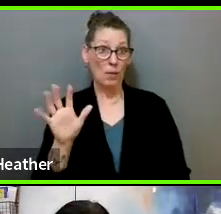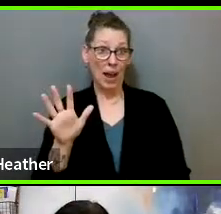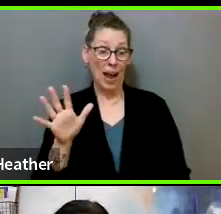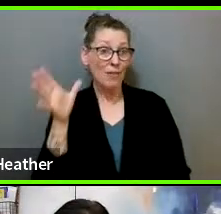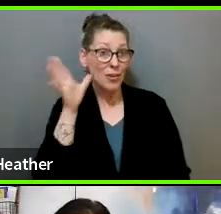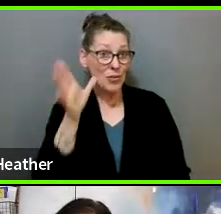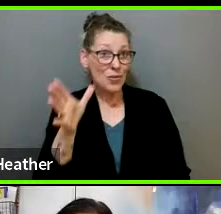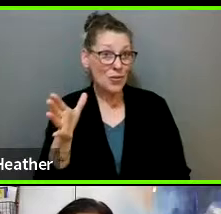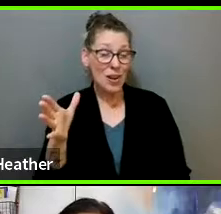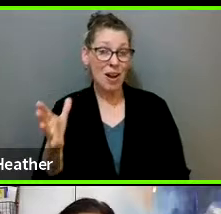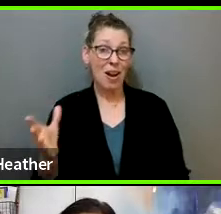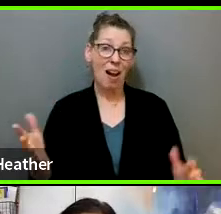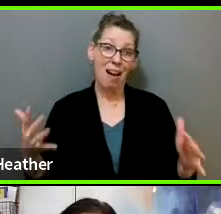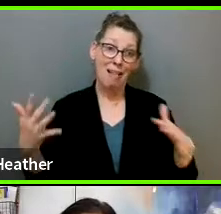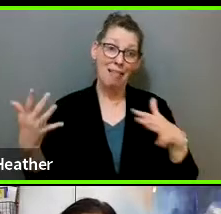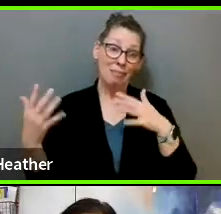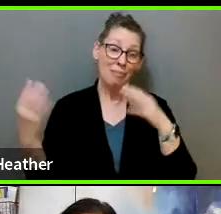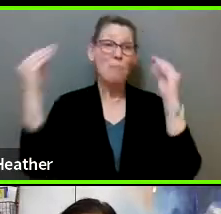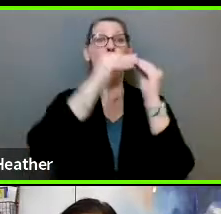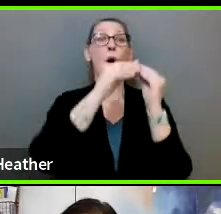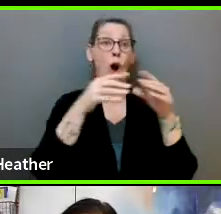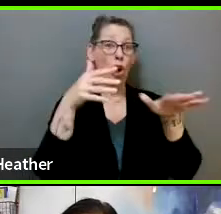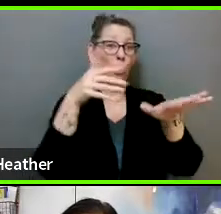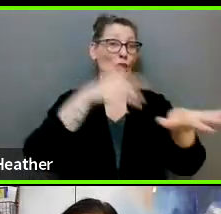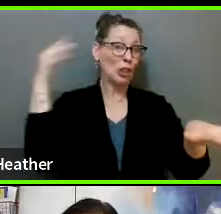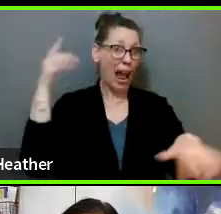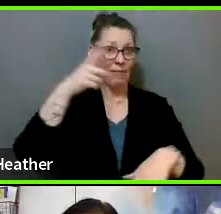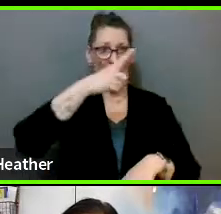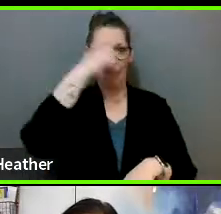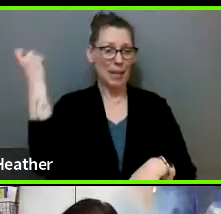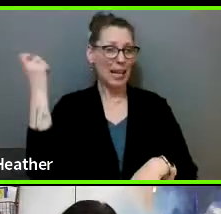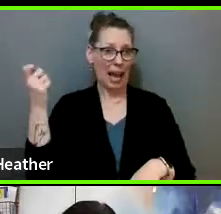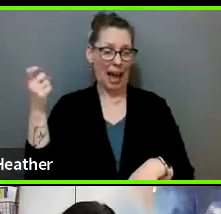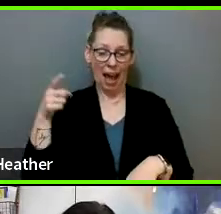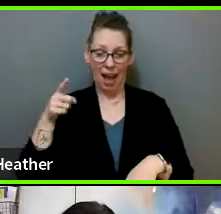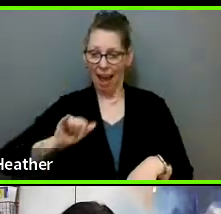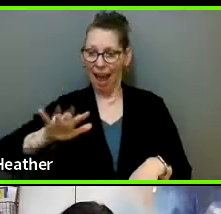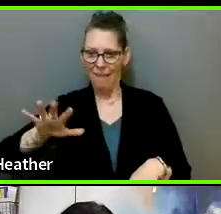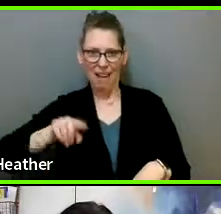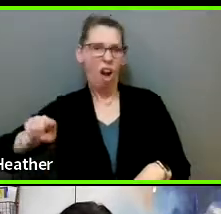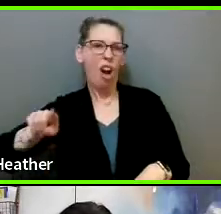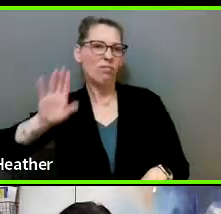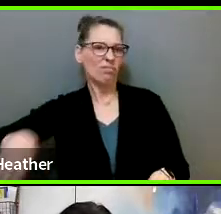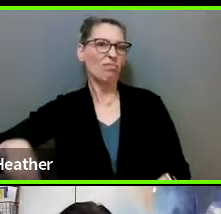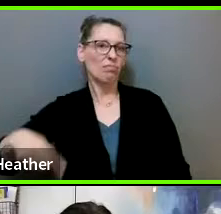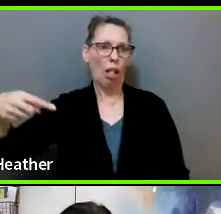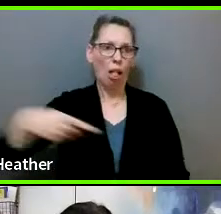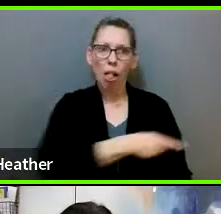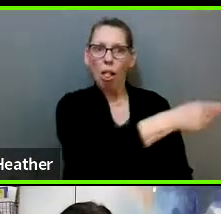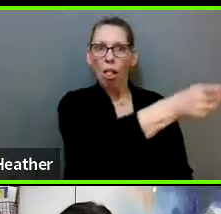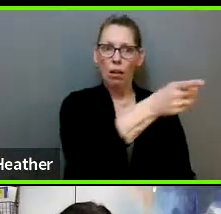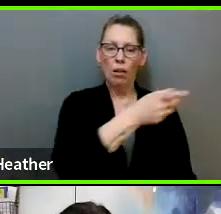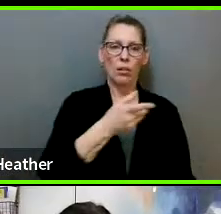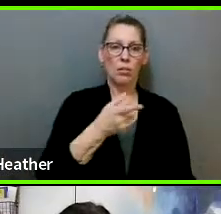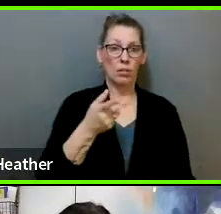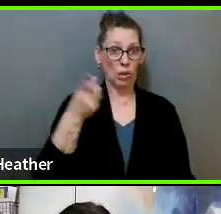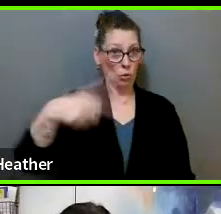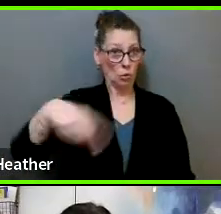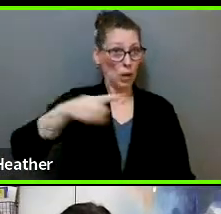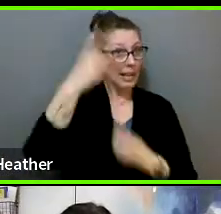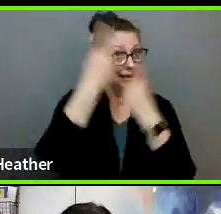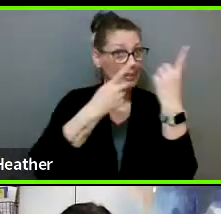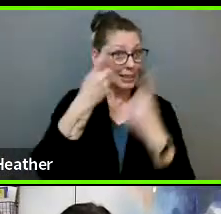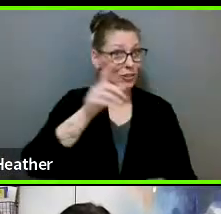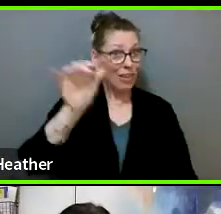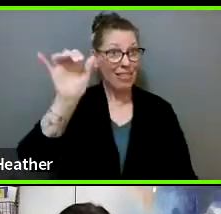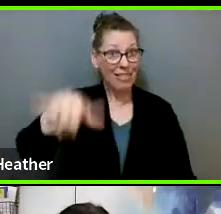experiencing a little bit more traffic as a result of people diverting. Are you also taking that into account? And